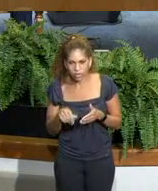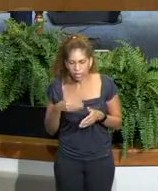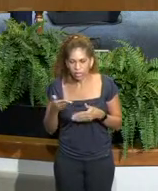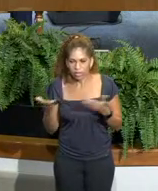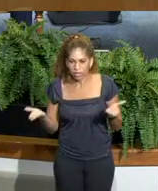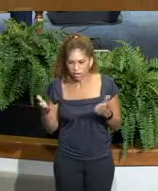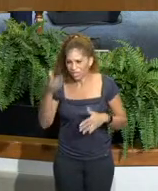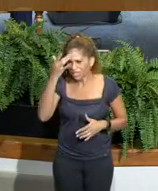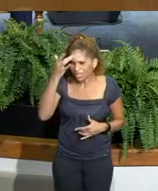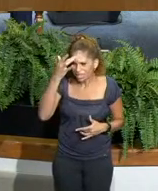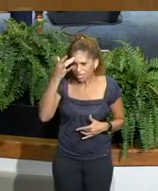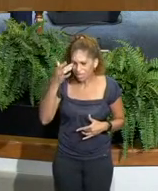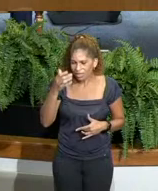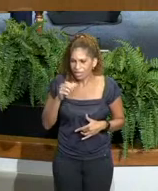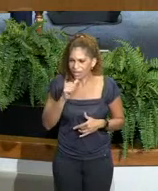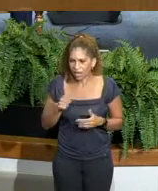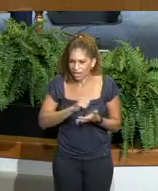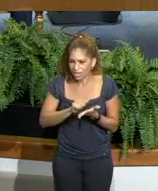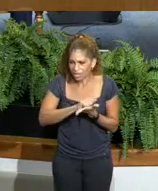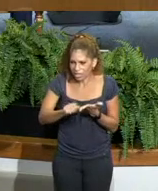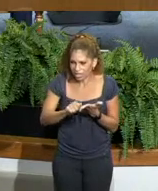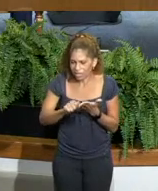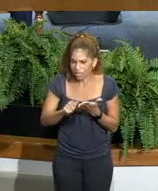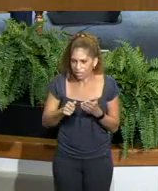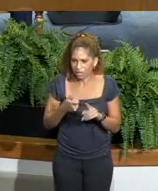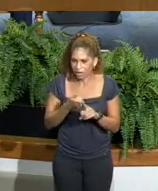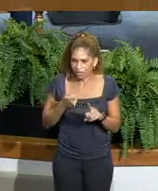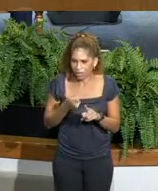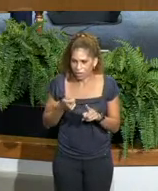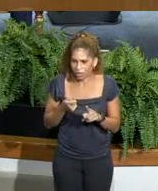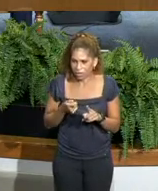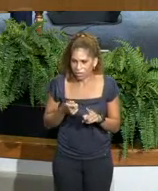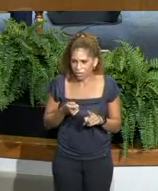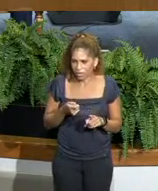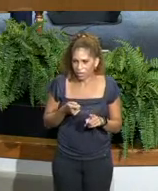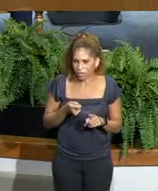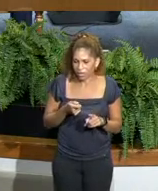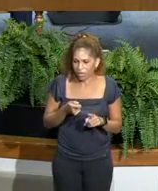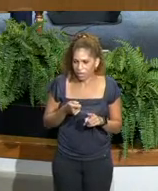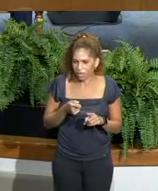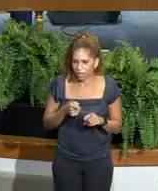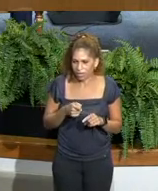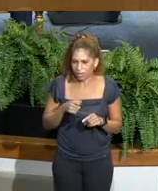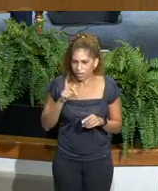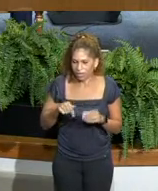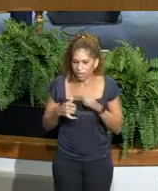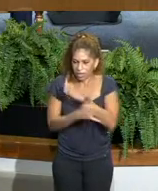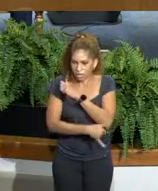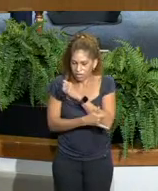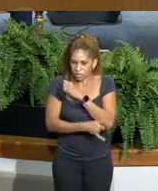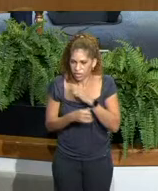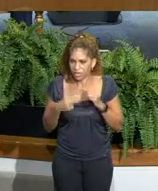spiritual sickness that has not been cleansed from the veins of this democracy. You can see it in the combination of five